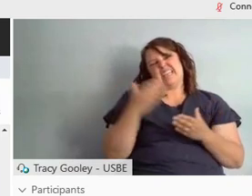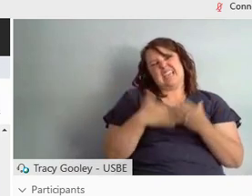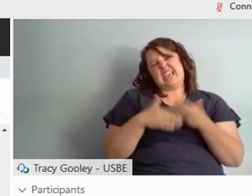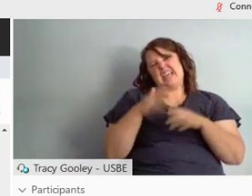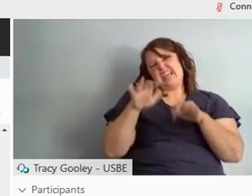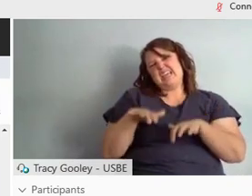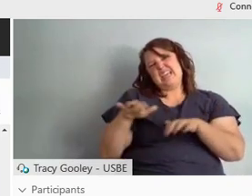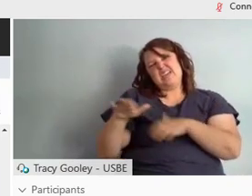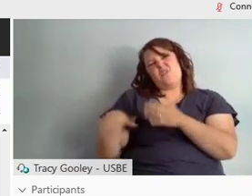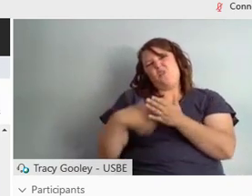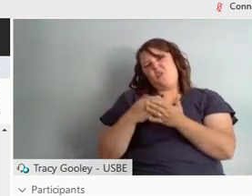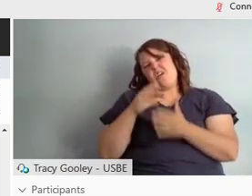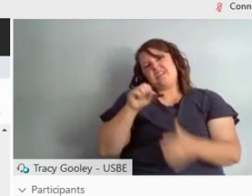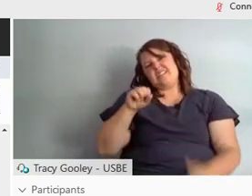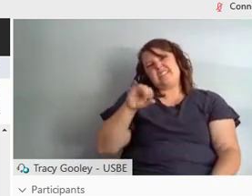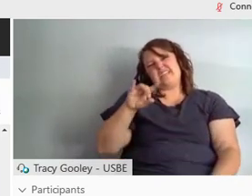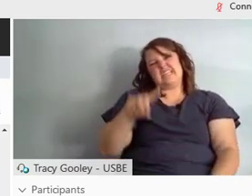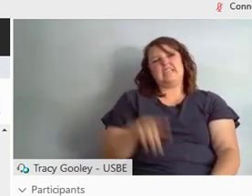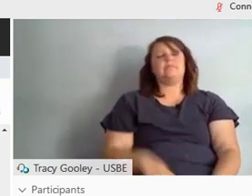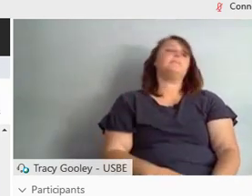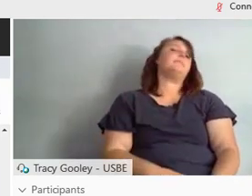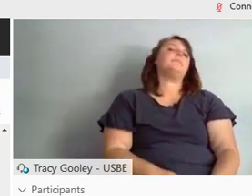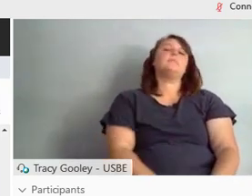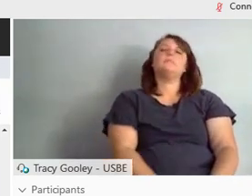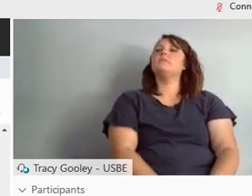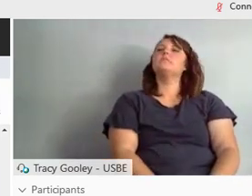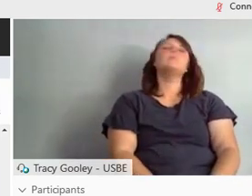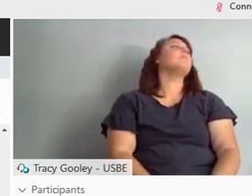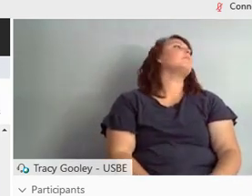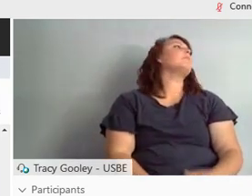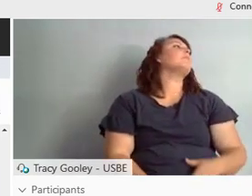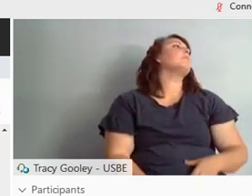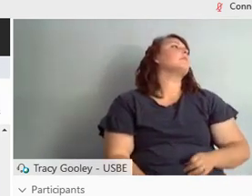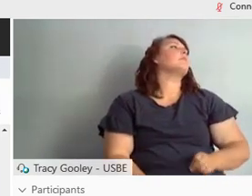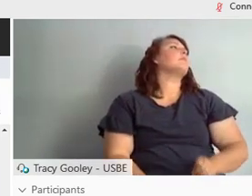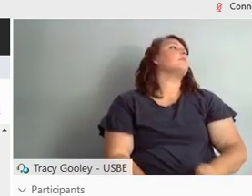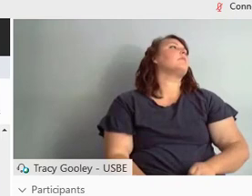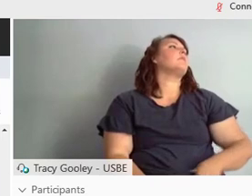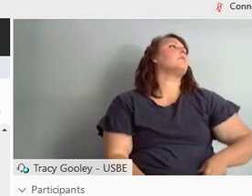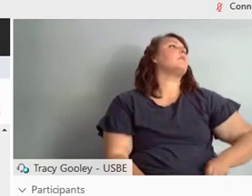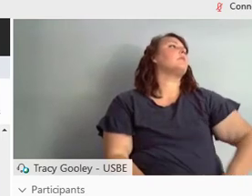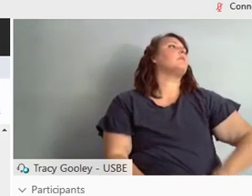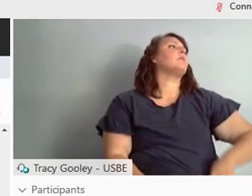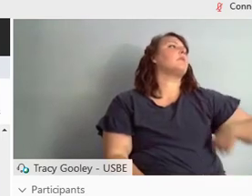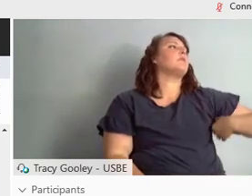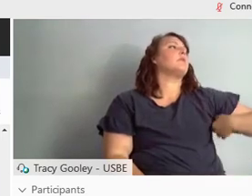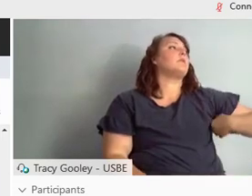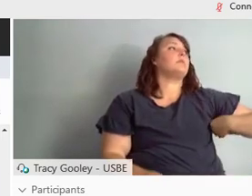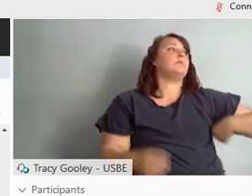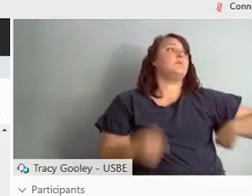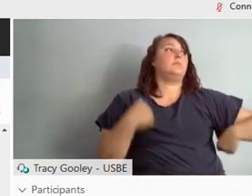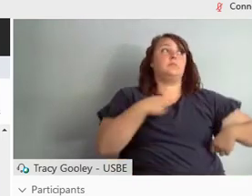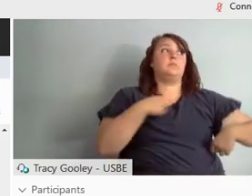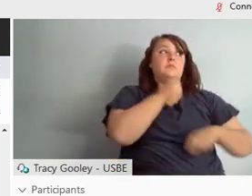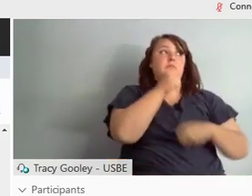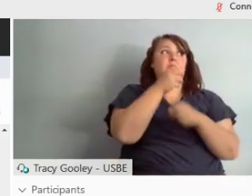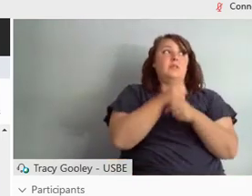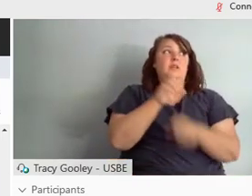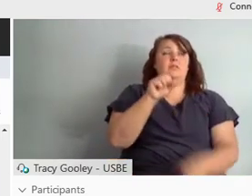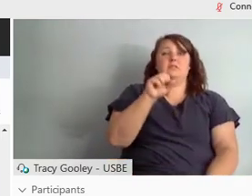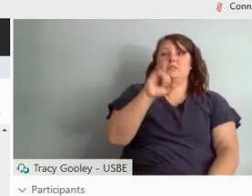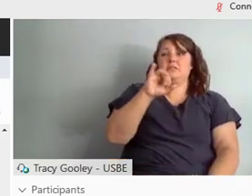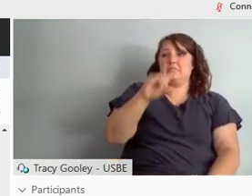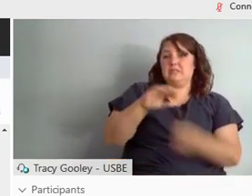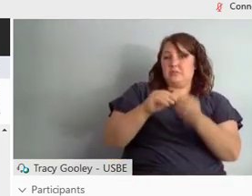to manually enter the SSID numbers. And then a follow-up question, do we not get SSID numbers